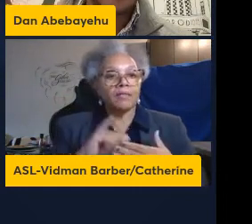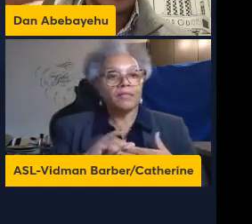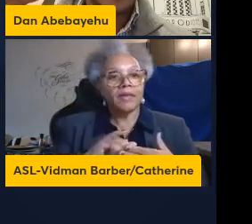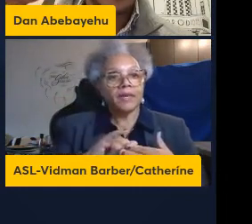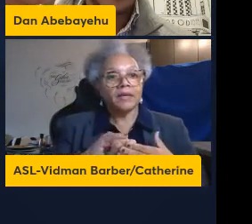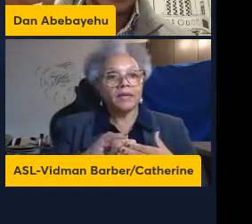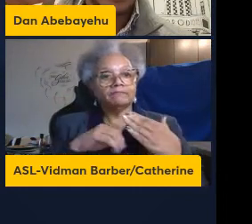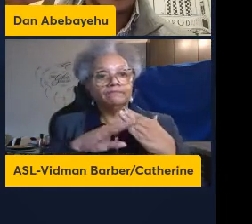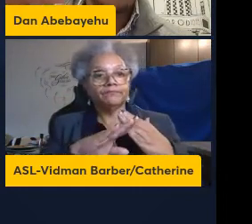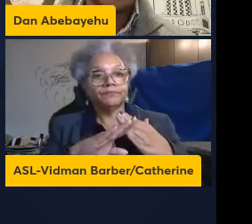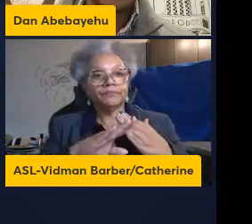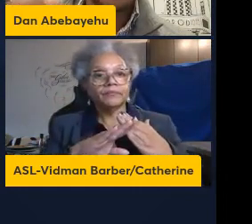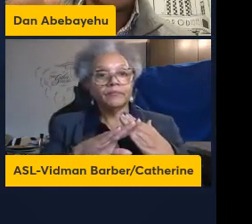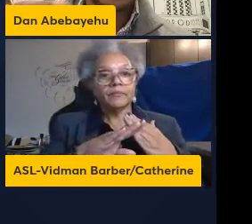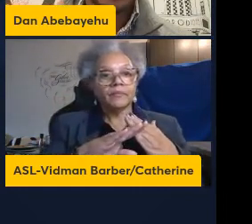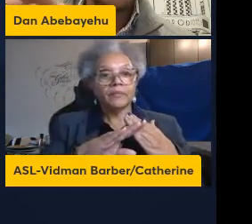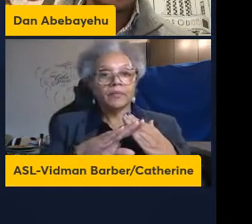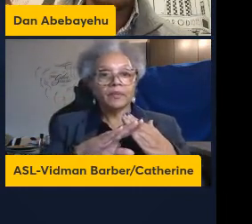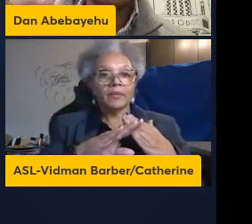alveolar